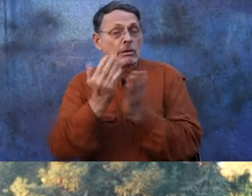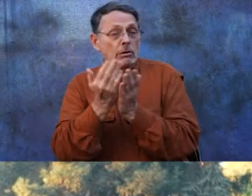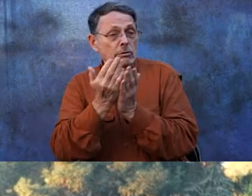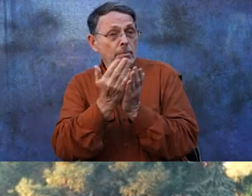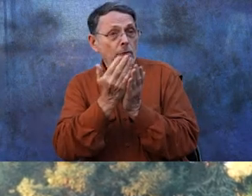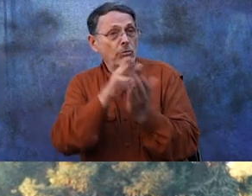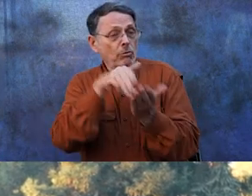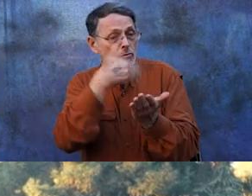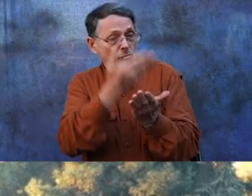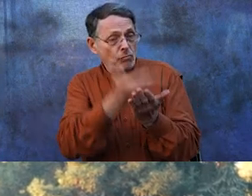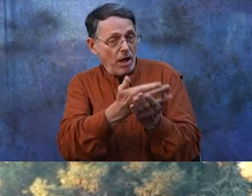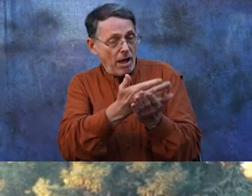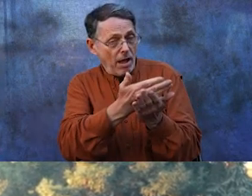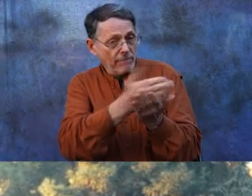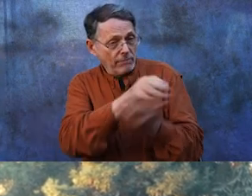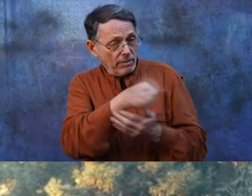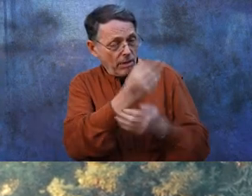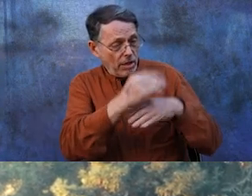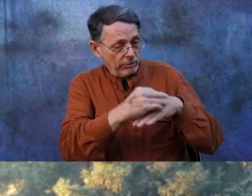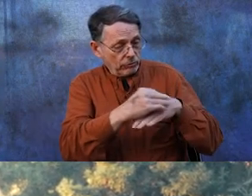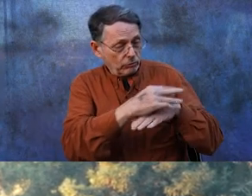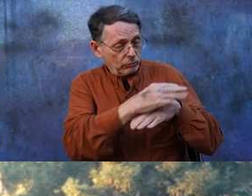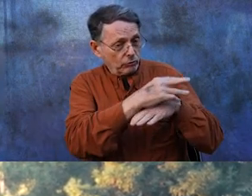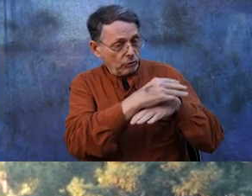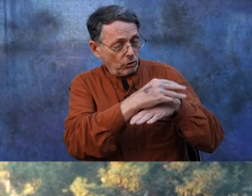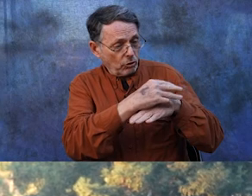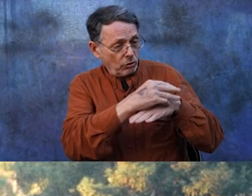Until you land on the other shore.